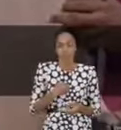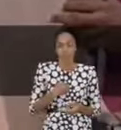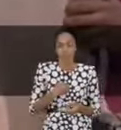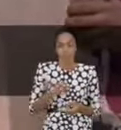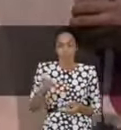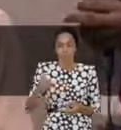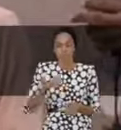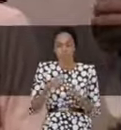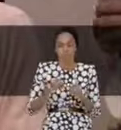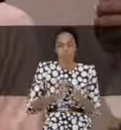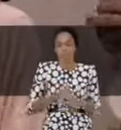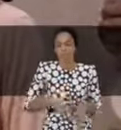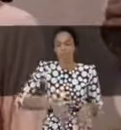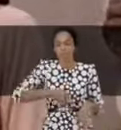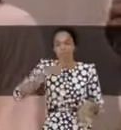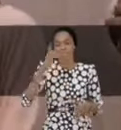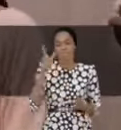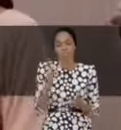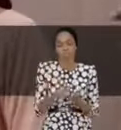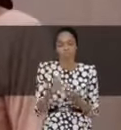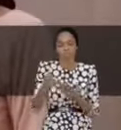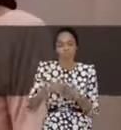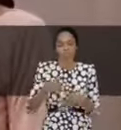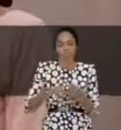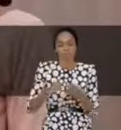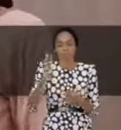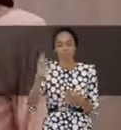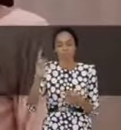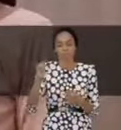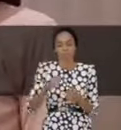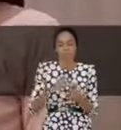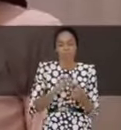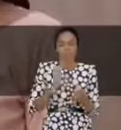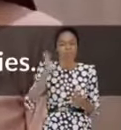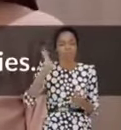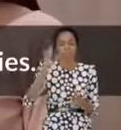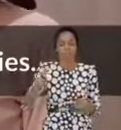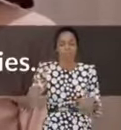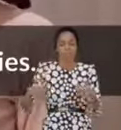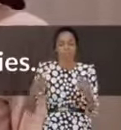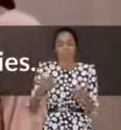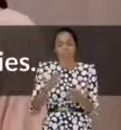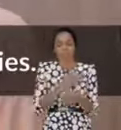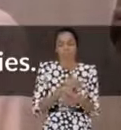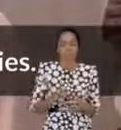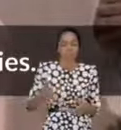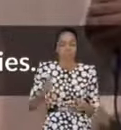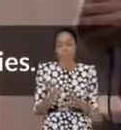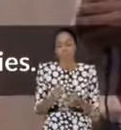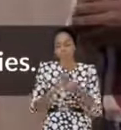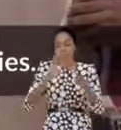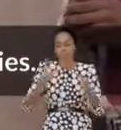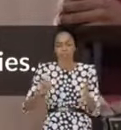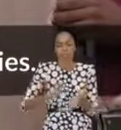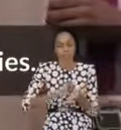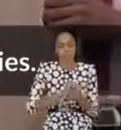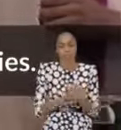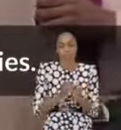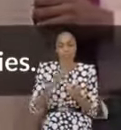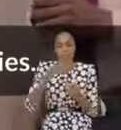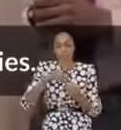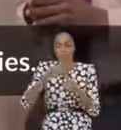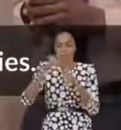So when I'm feeling low, back to Bethel then I'll go and relive those precious